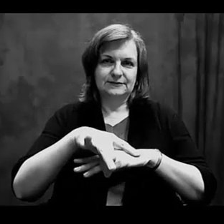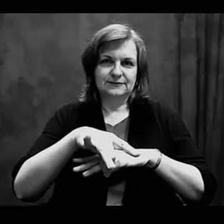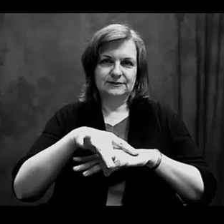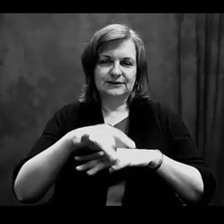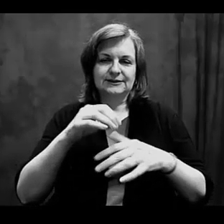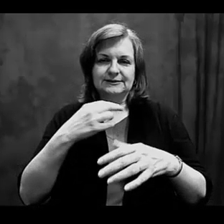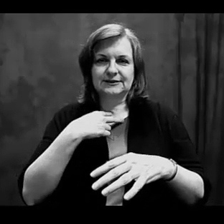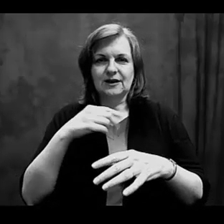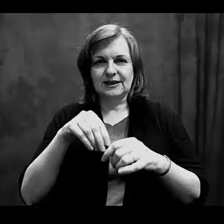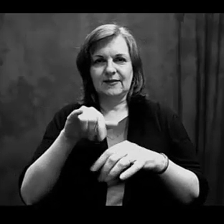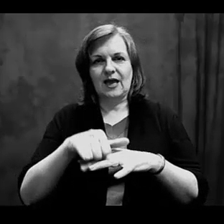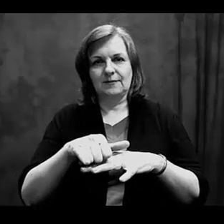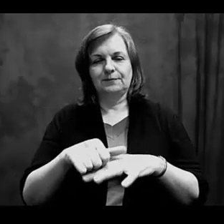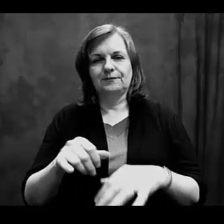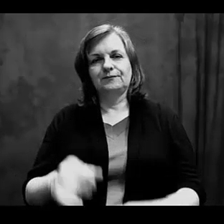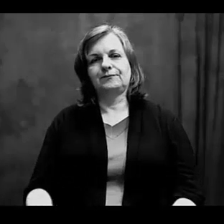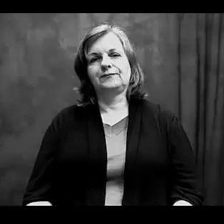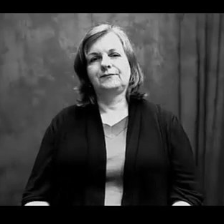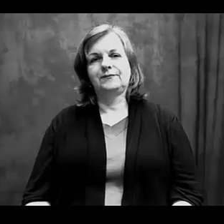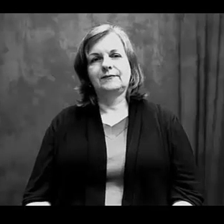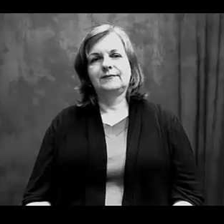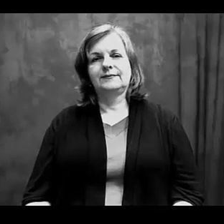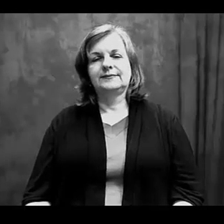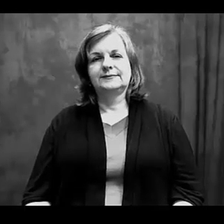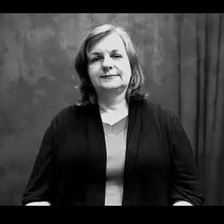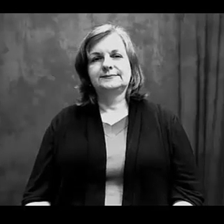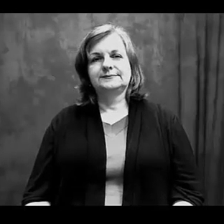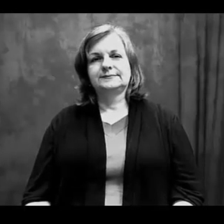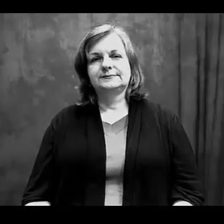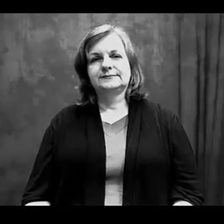which the platelets